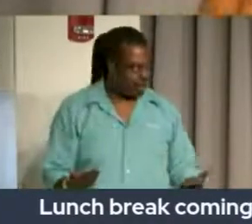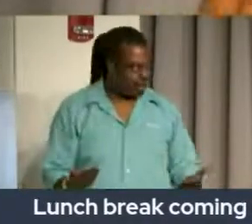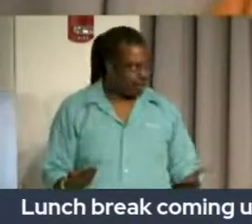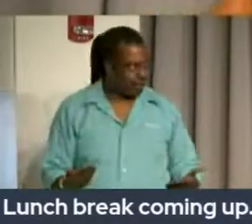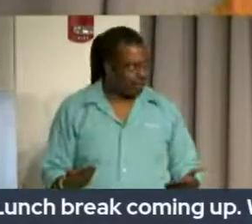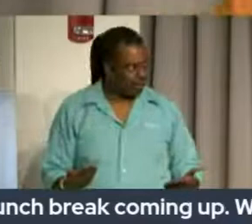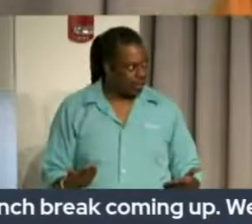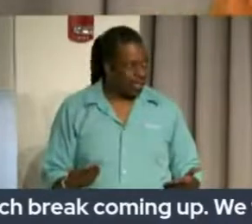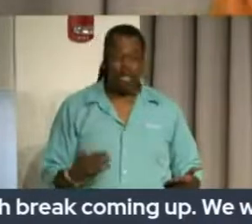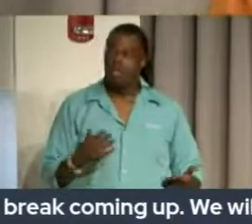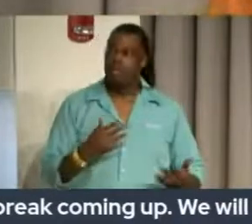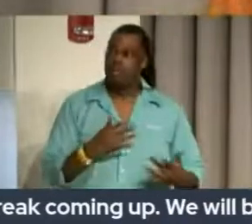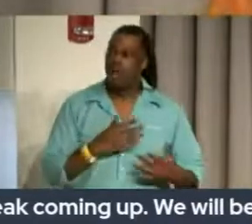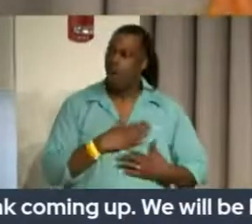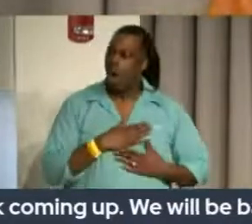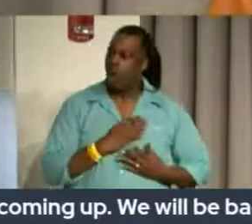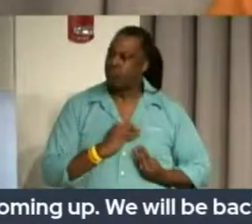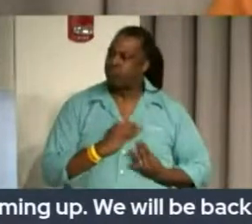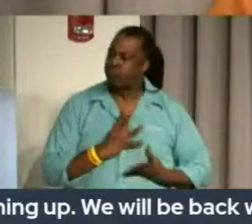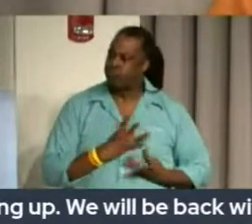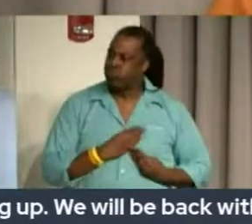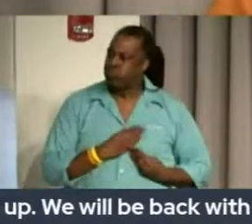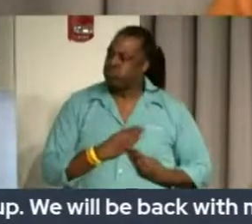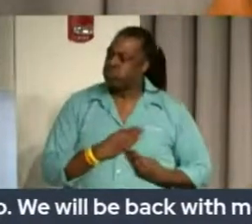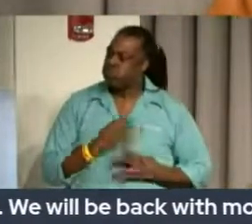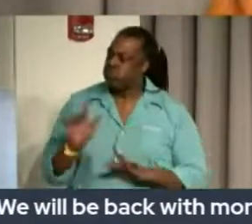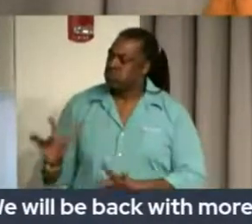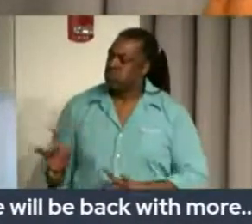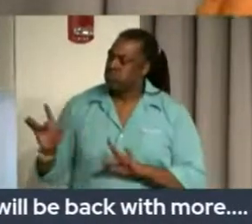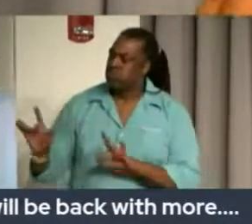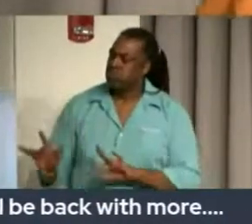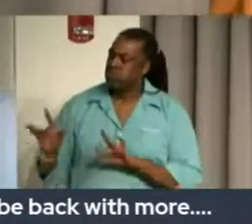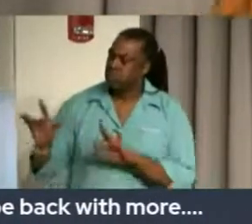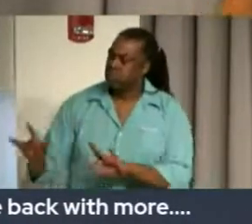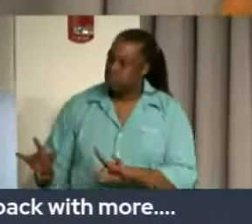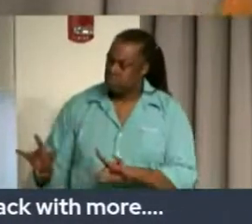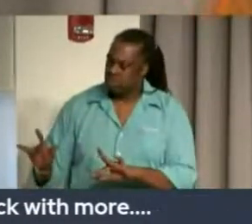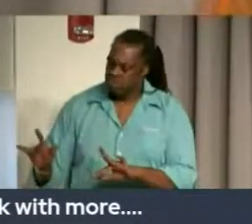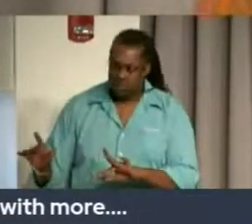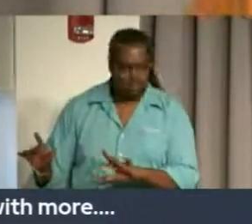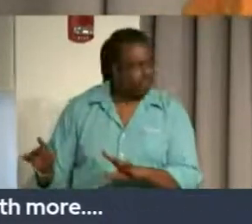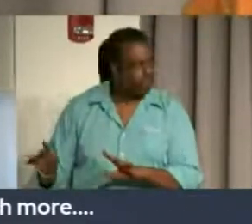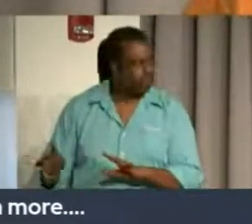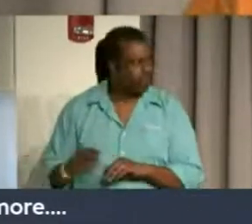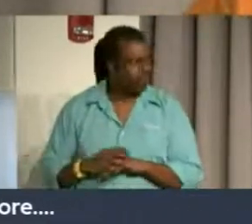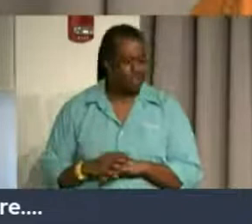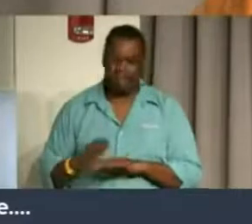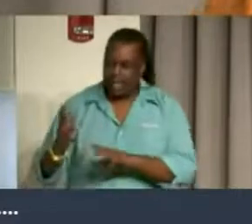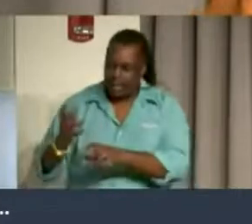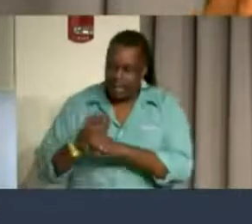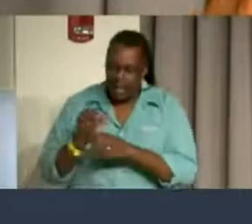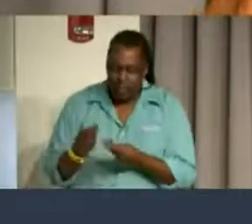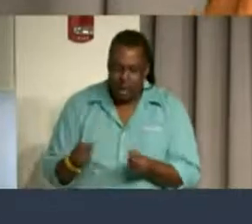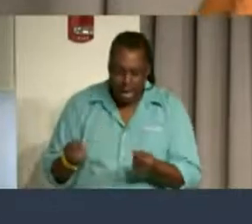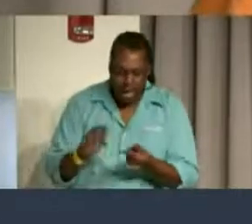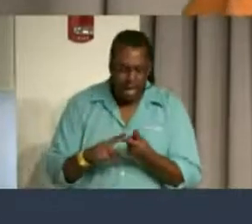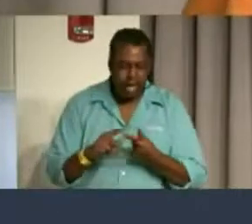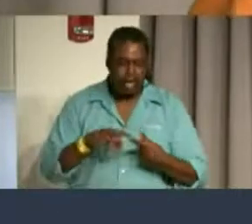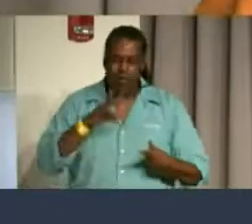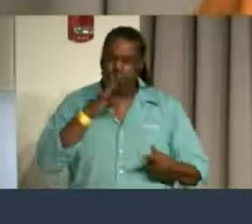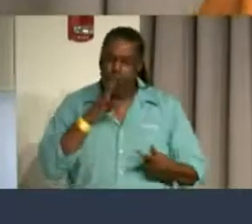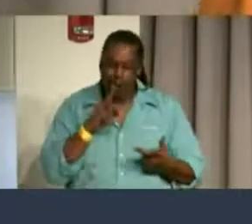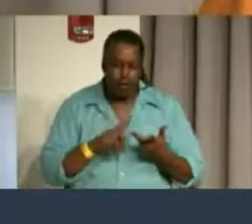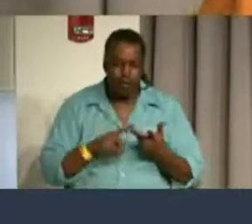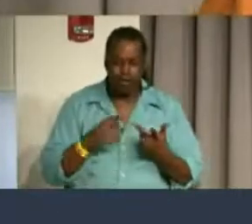our hearts went out to you. We got the land, we got the water, we got the